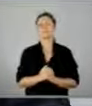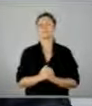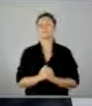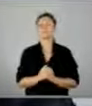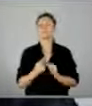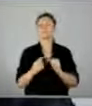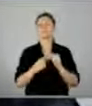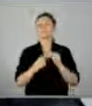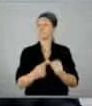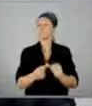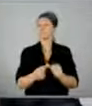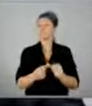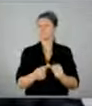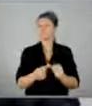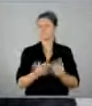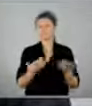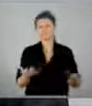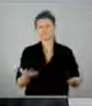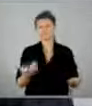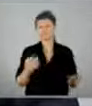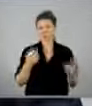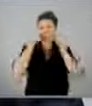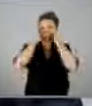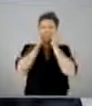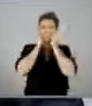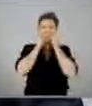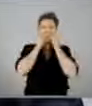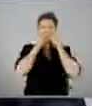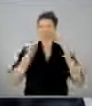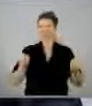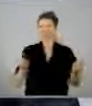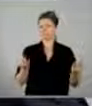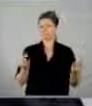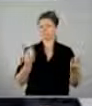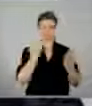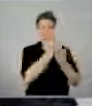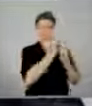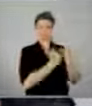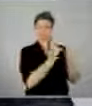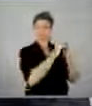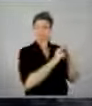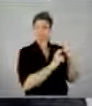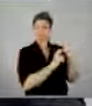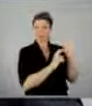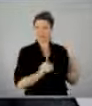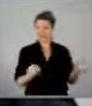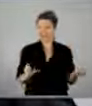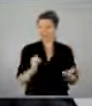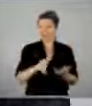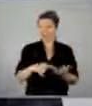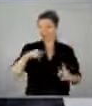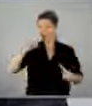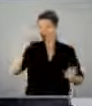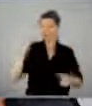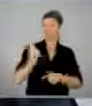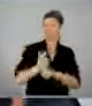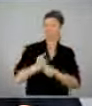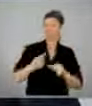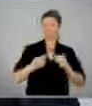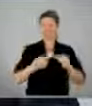not the recollection or the records of my staff on that matter. It's just not. So I can't really speak more to it than that.